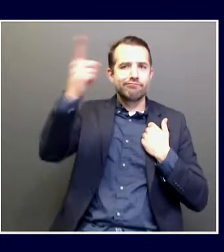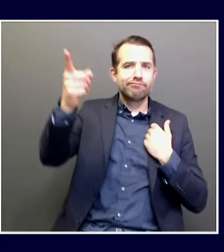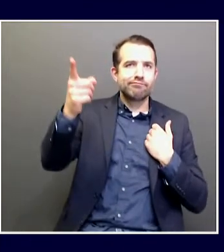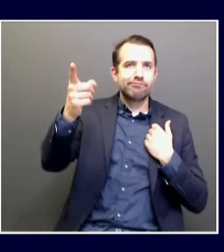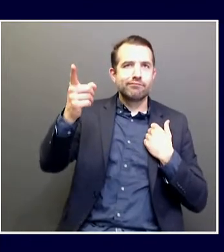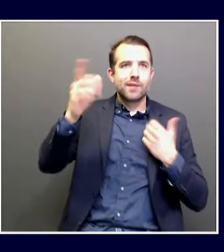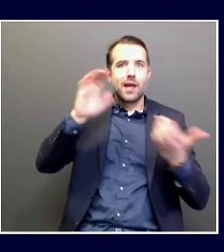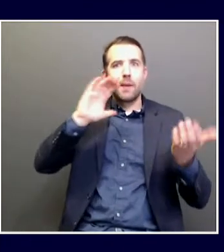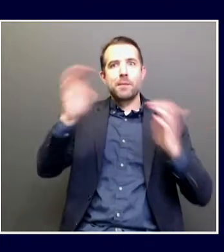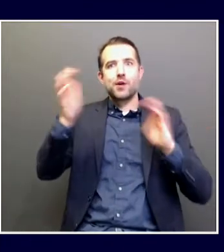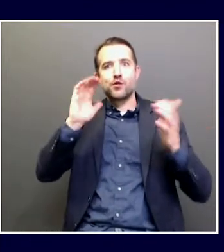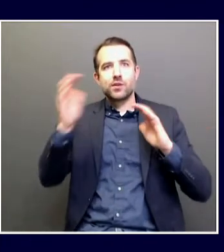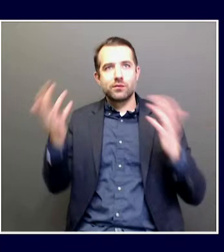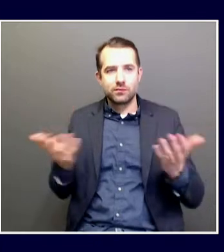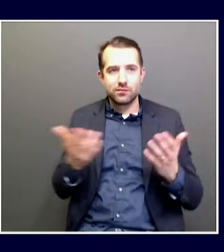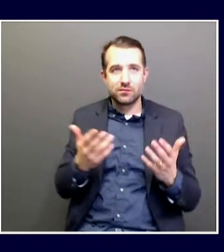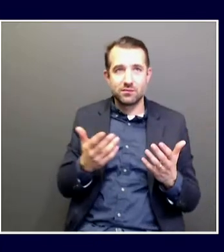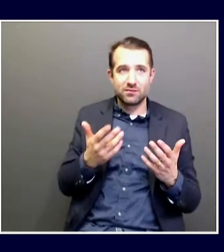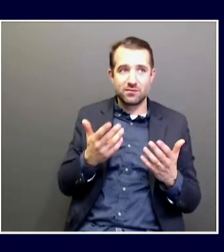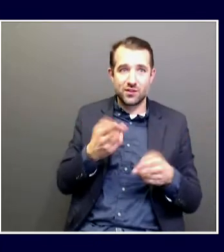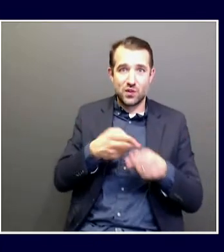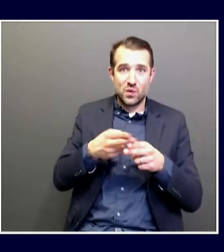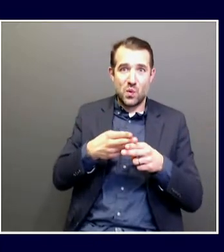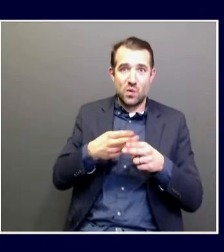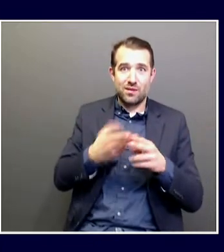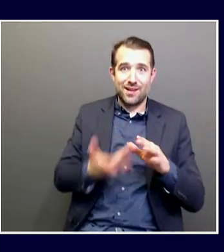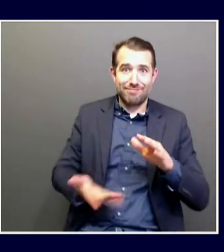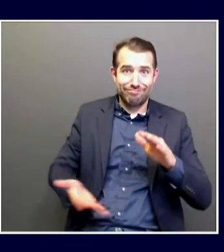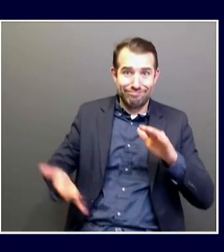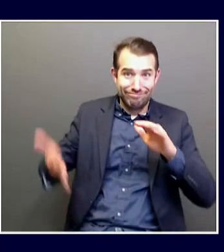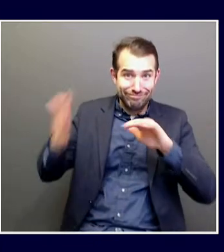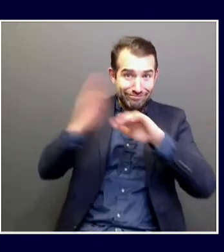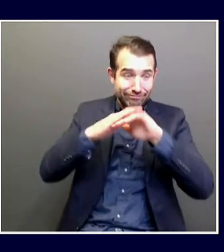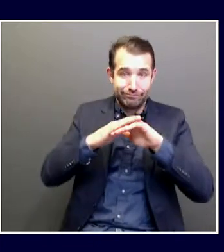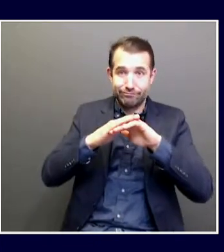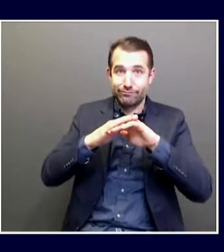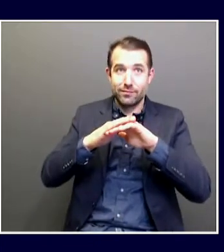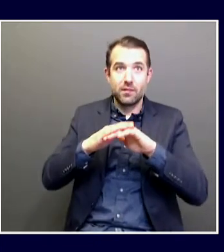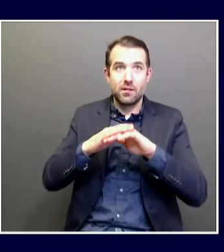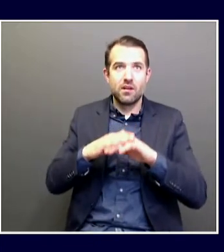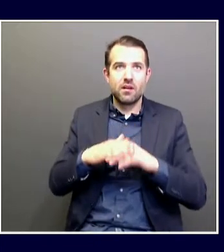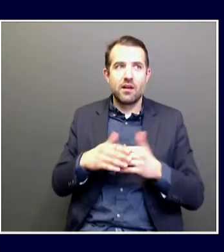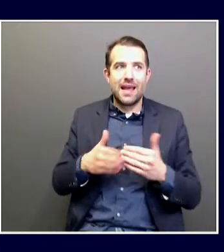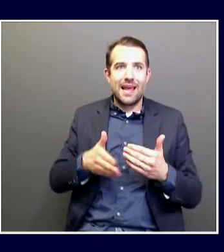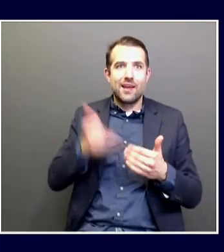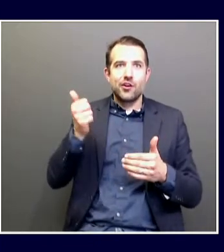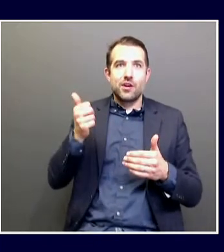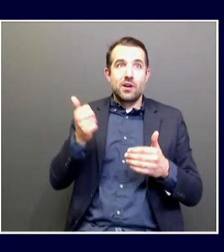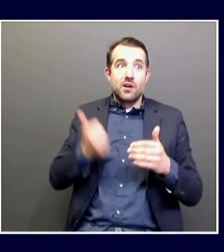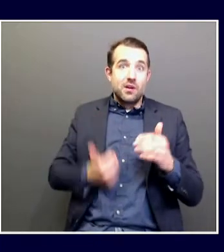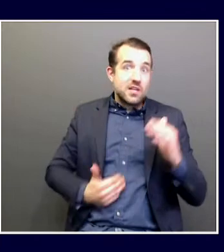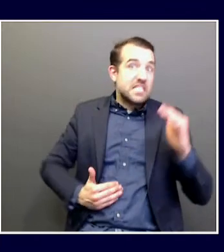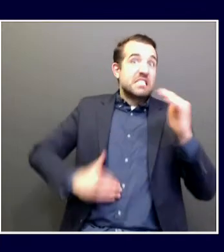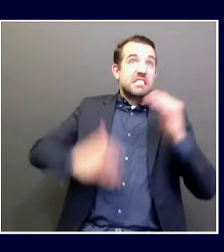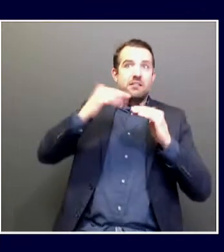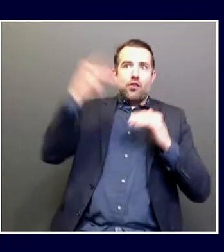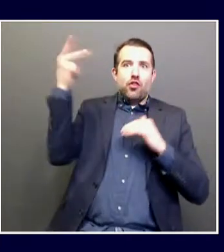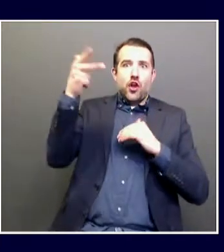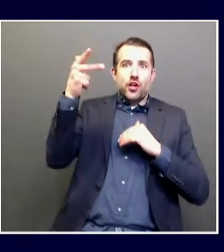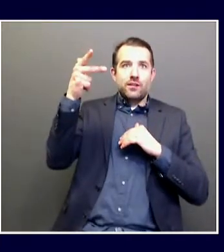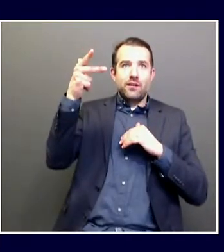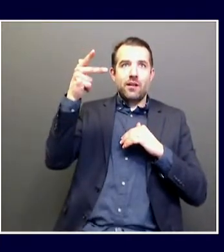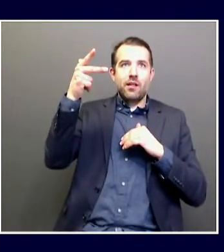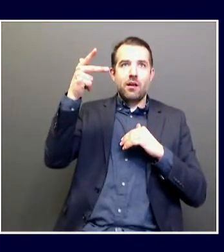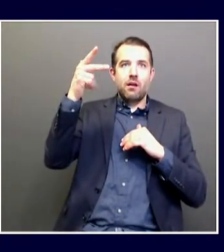increase in a short period of time, it's easy for a county to rocket to the top and then fall off. So there is a bit of what we've called the